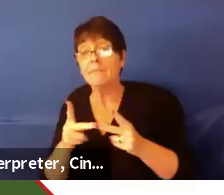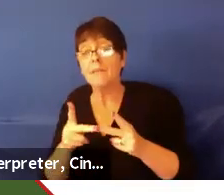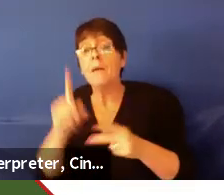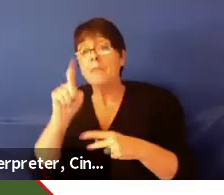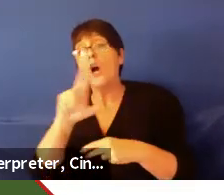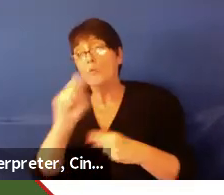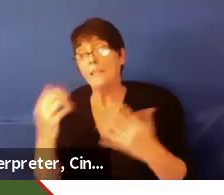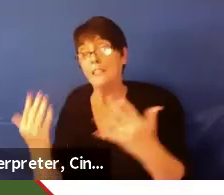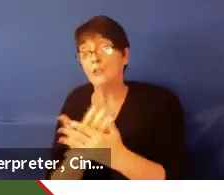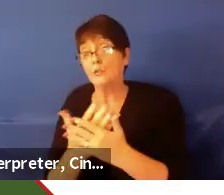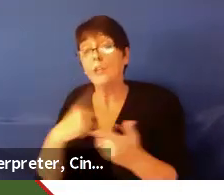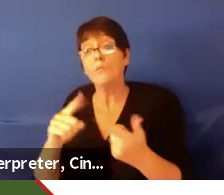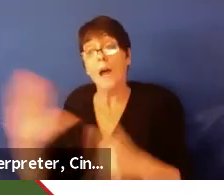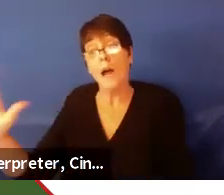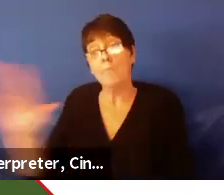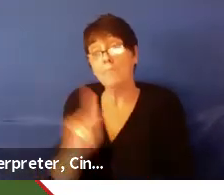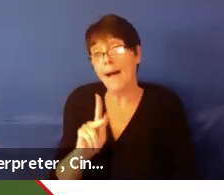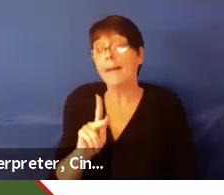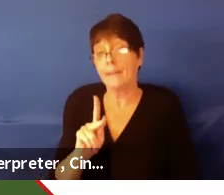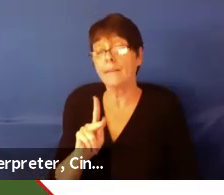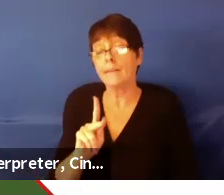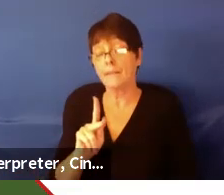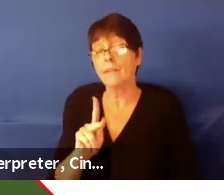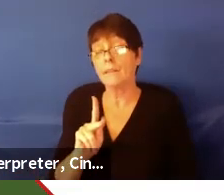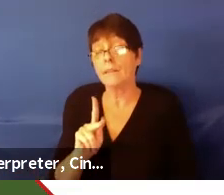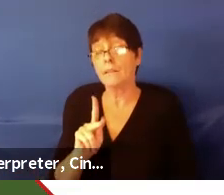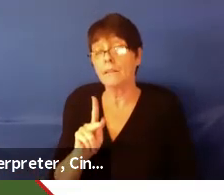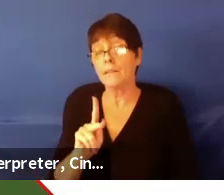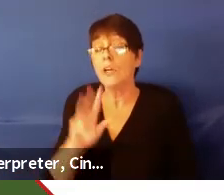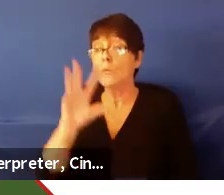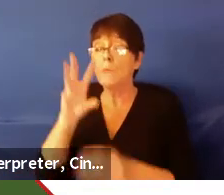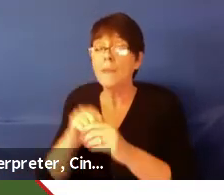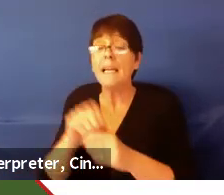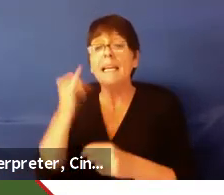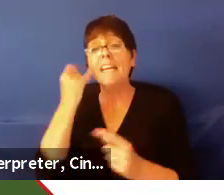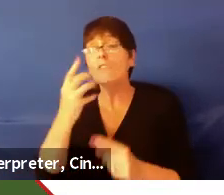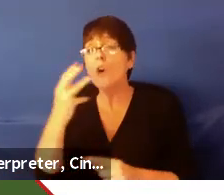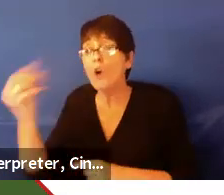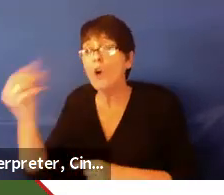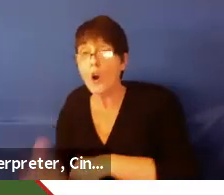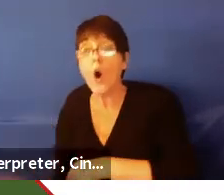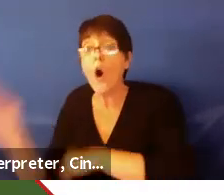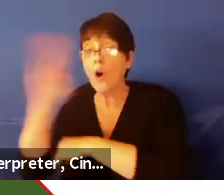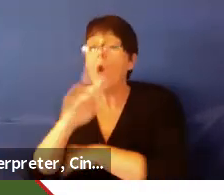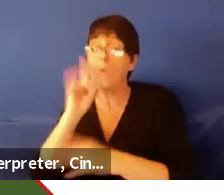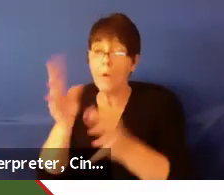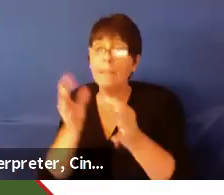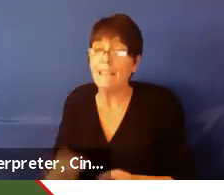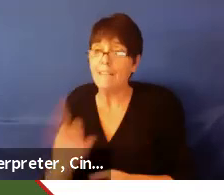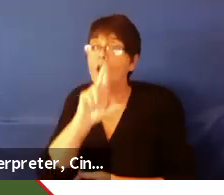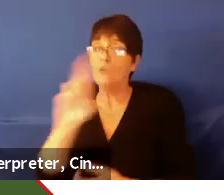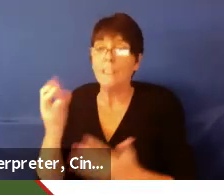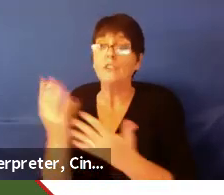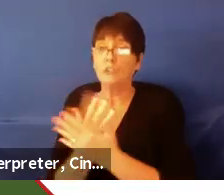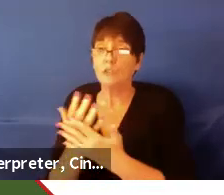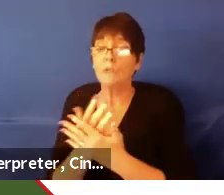rescreened upon return within conditions. I mean, if you're gone all day, definitely you will be rescreened.